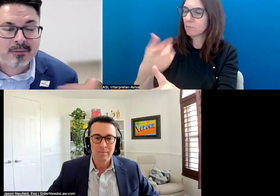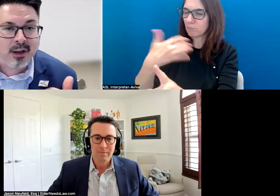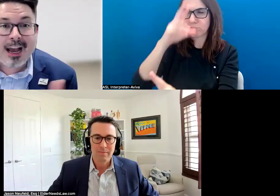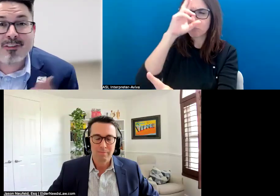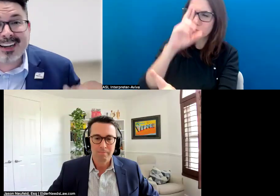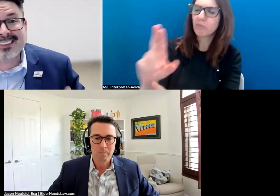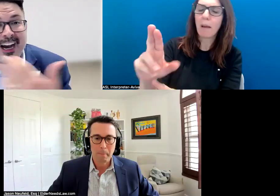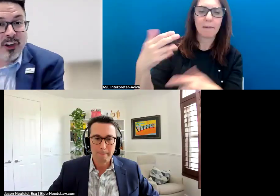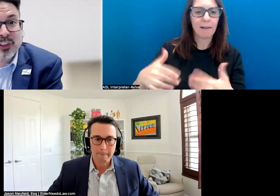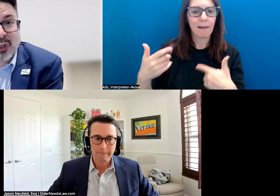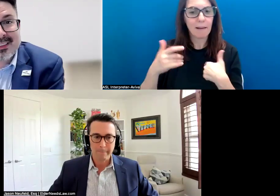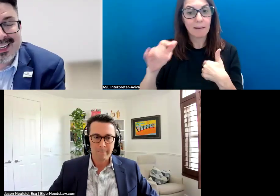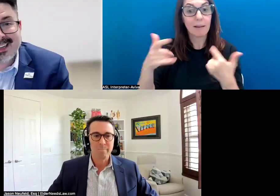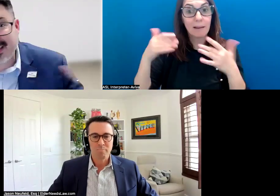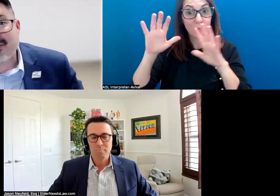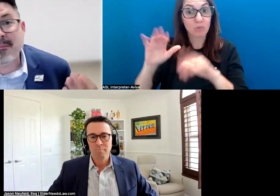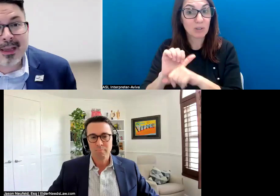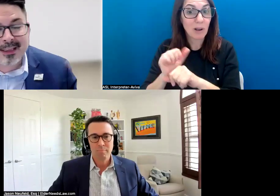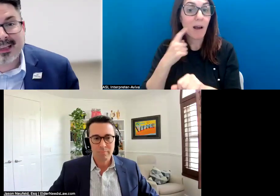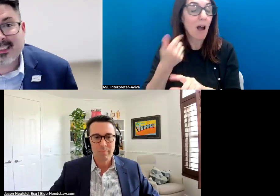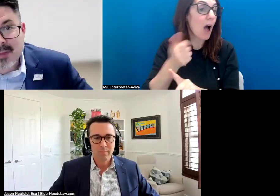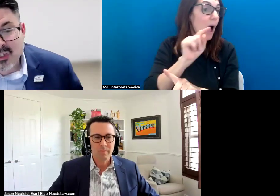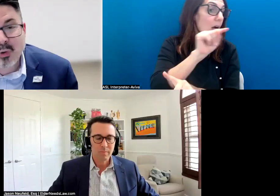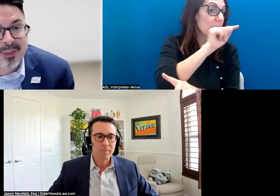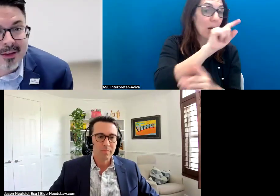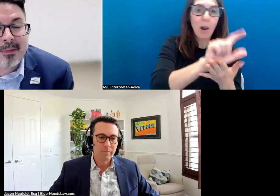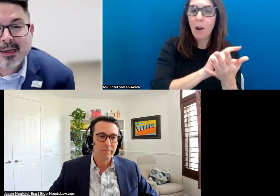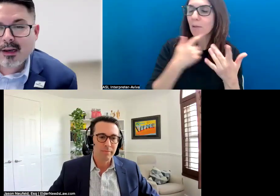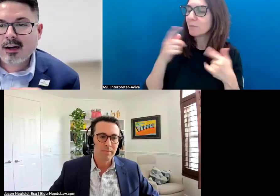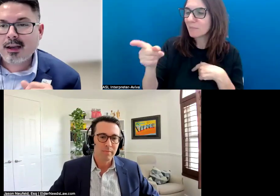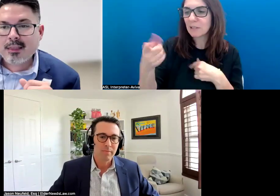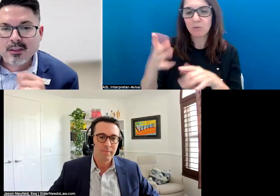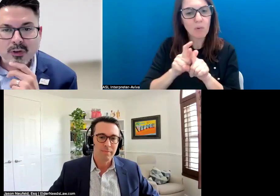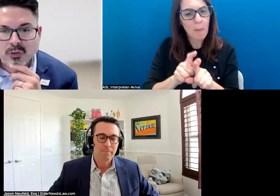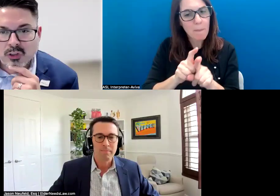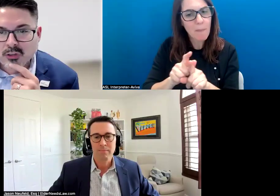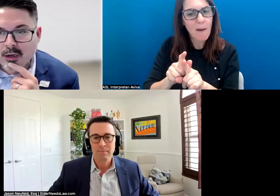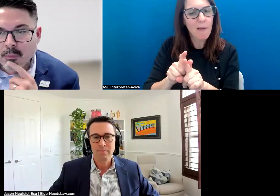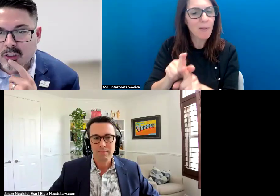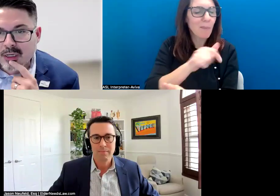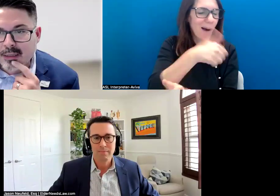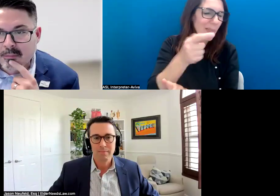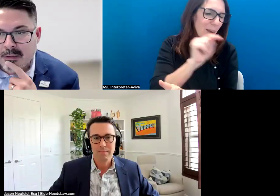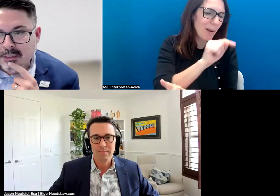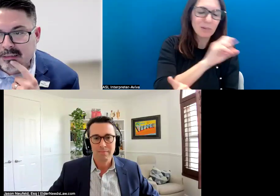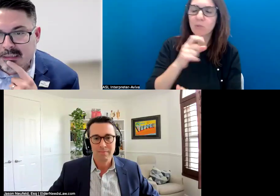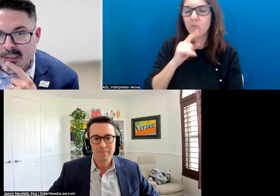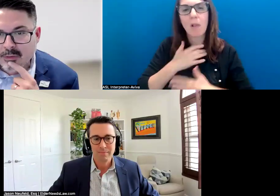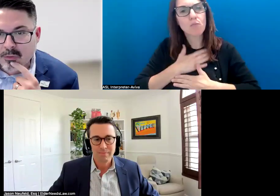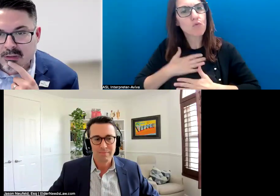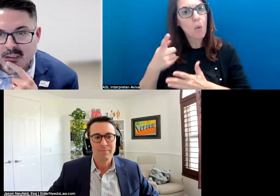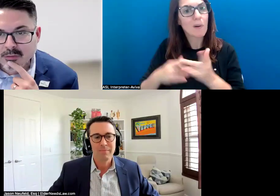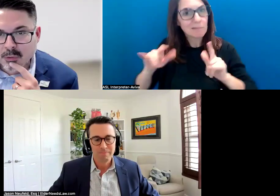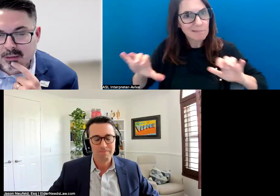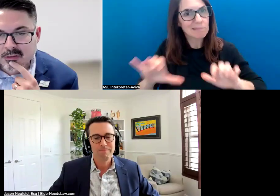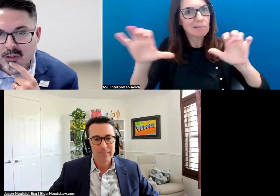job. I've ran into other attorneys saying that he's mentored them in this field. So just appreciate that what he's done here